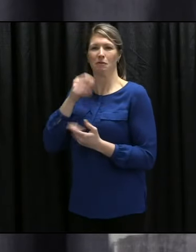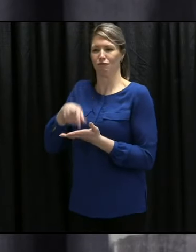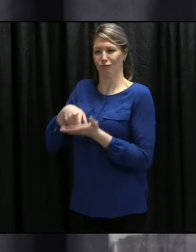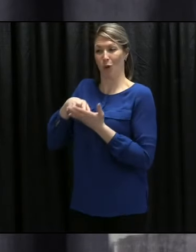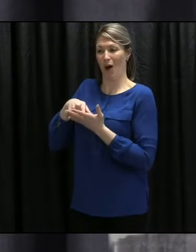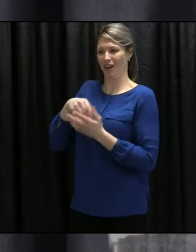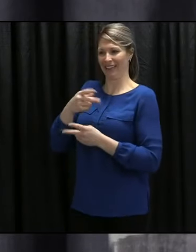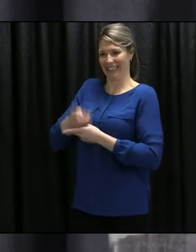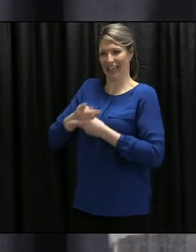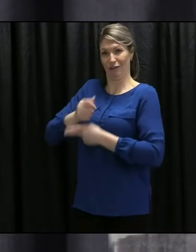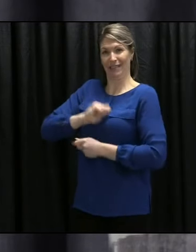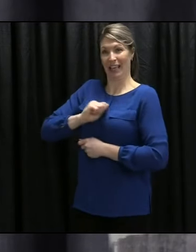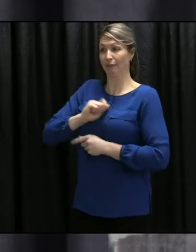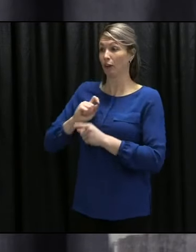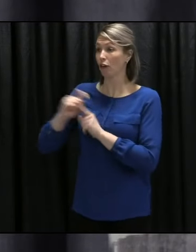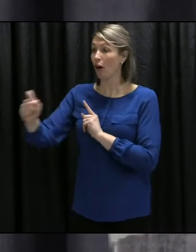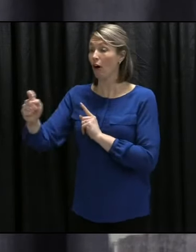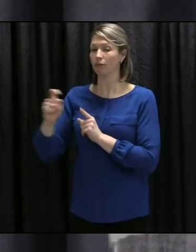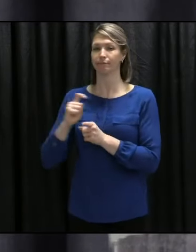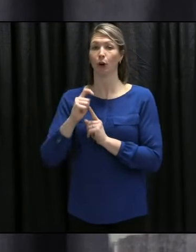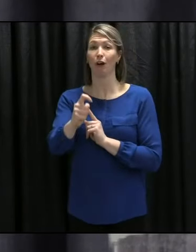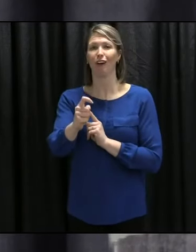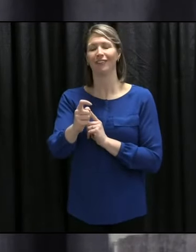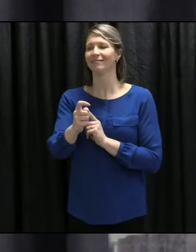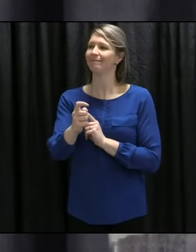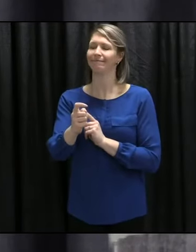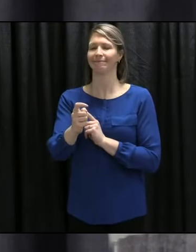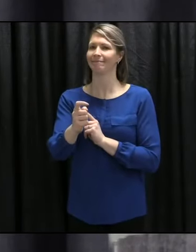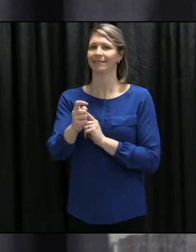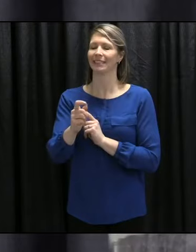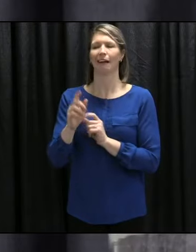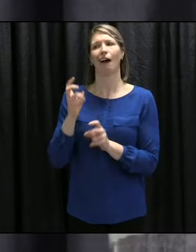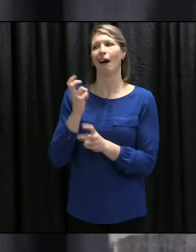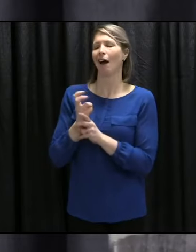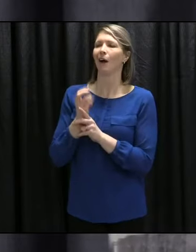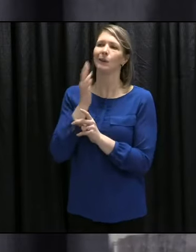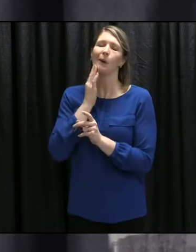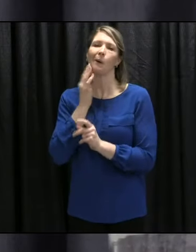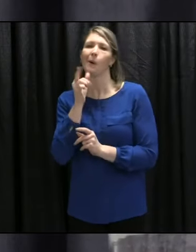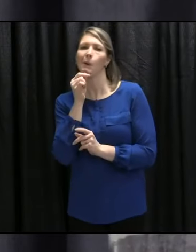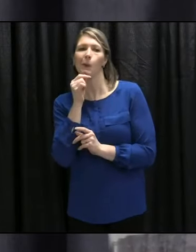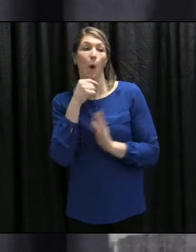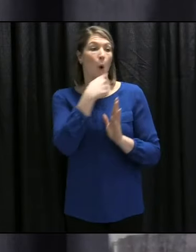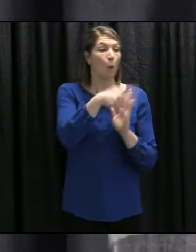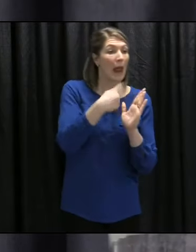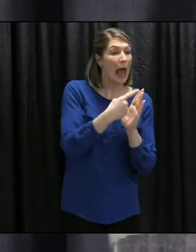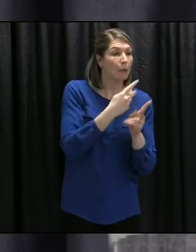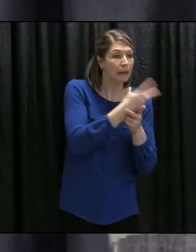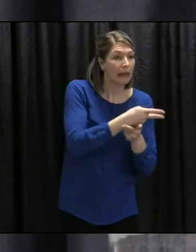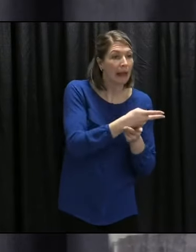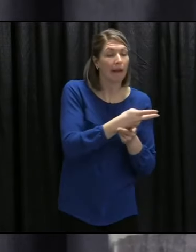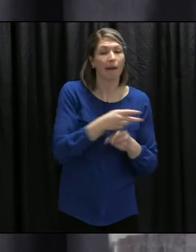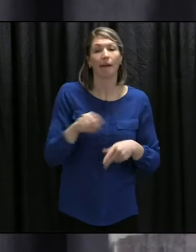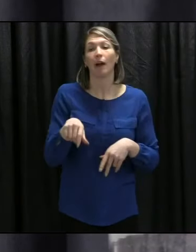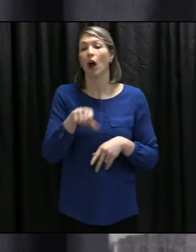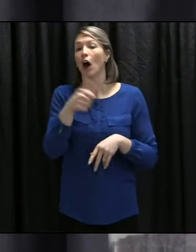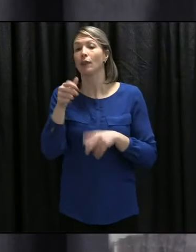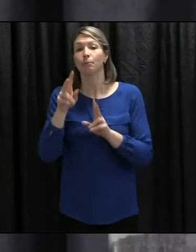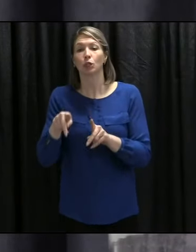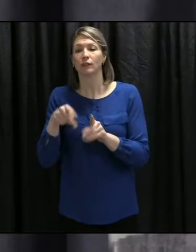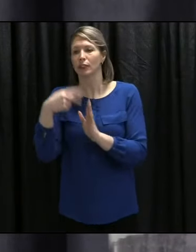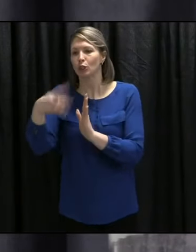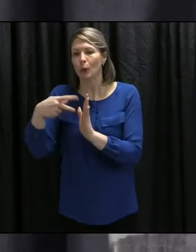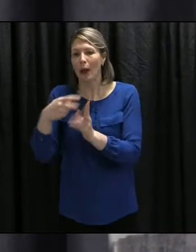around the fact that their workers may be providing, an hour of care to one lady and 2 hours of care to